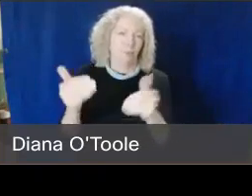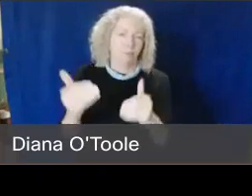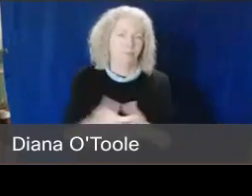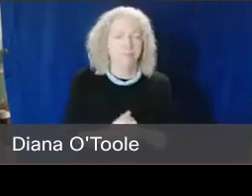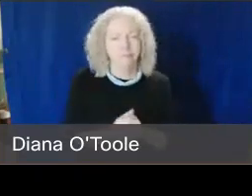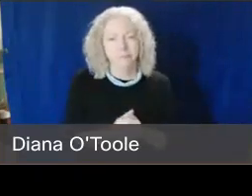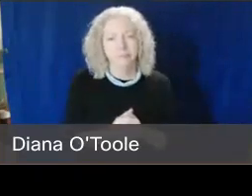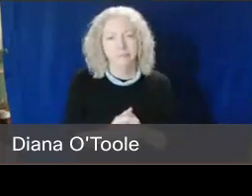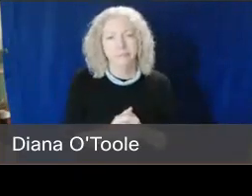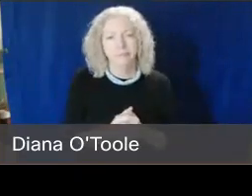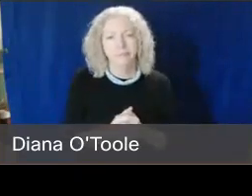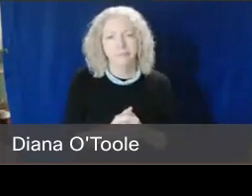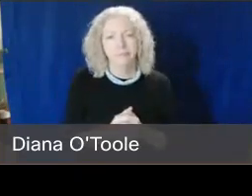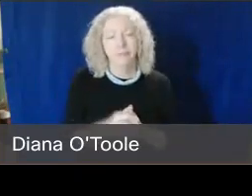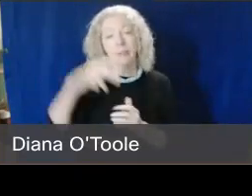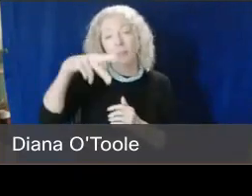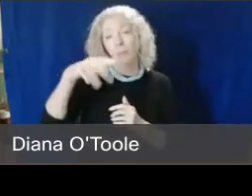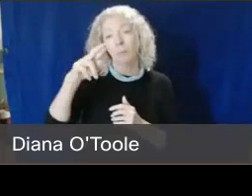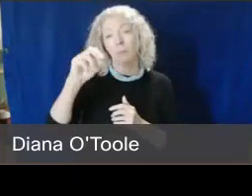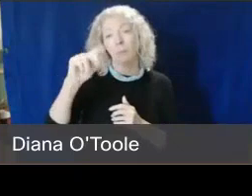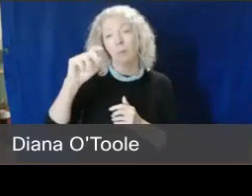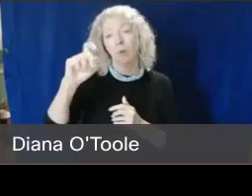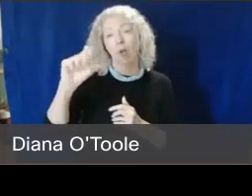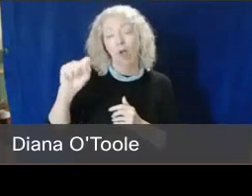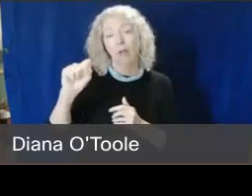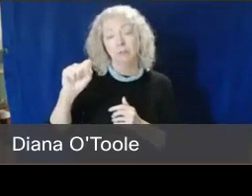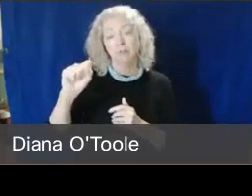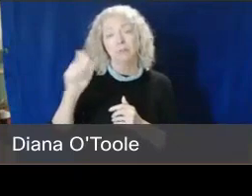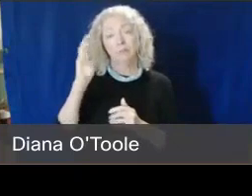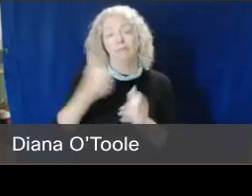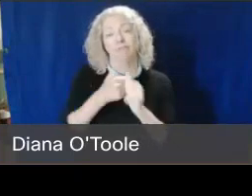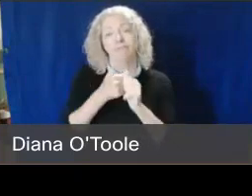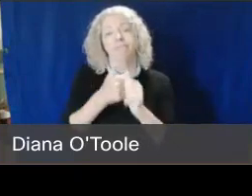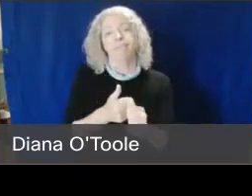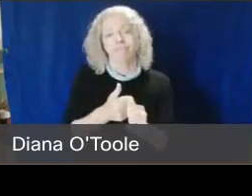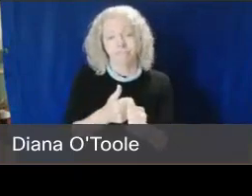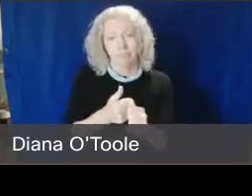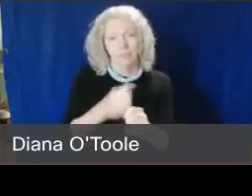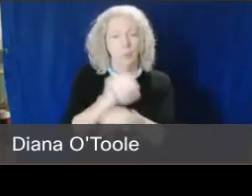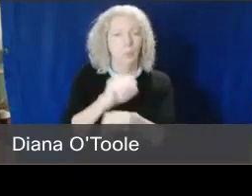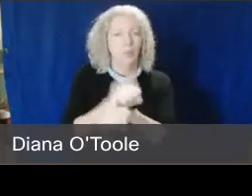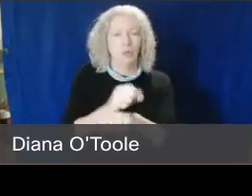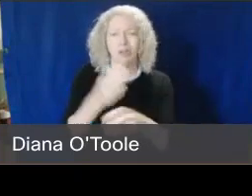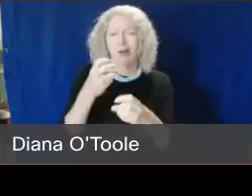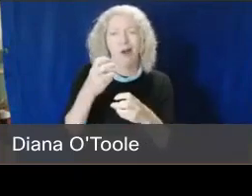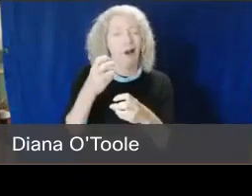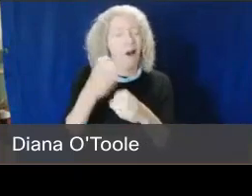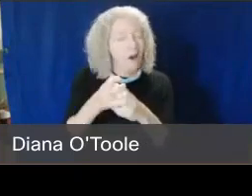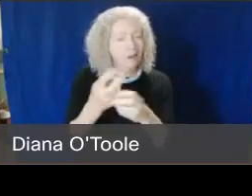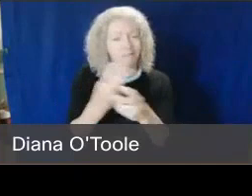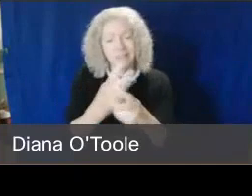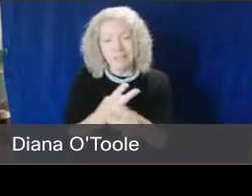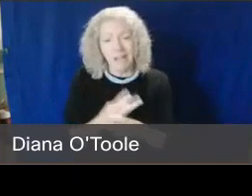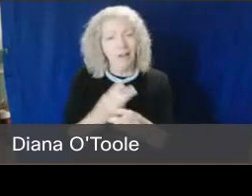Some of our protocols, we've worked hard at this. I want to acknowledge they've changed over time. And so if